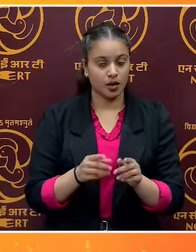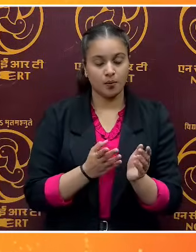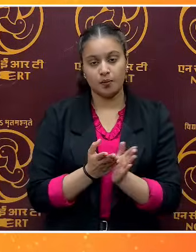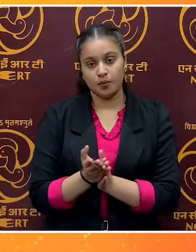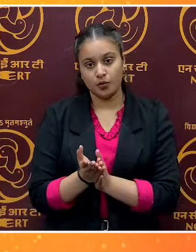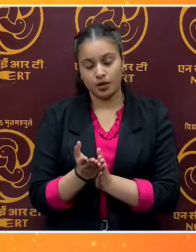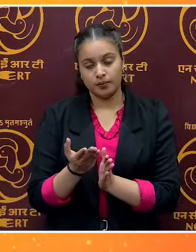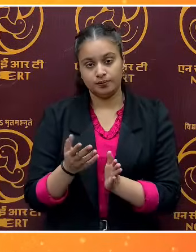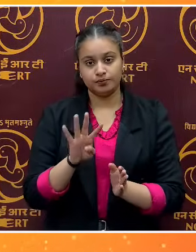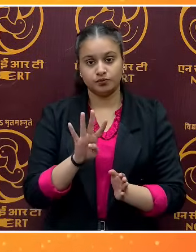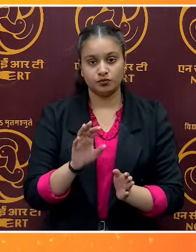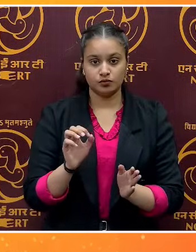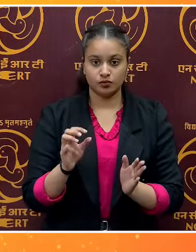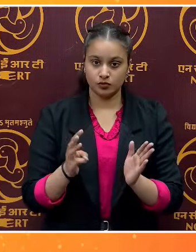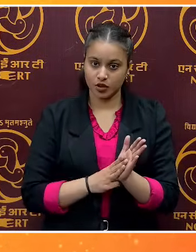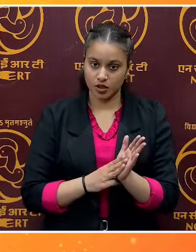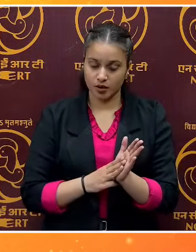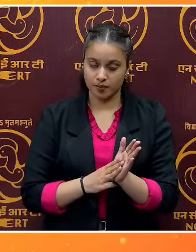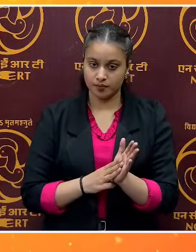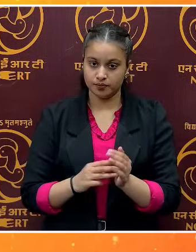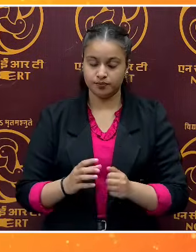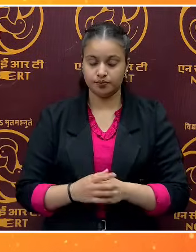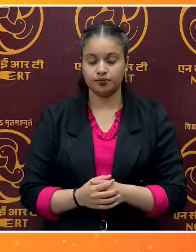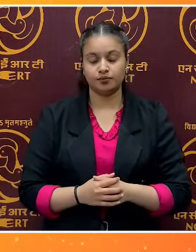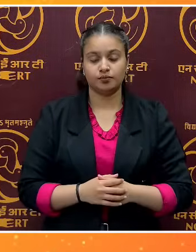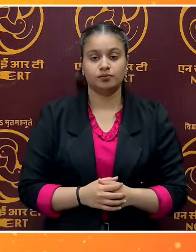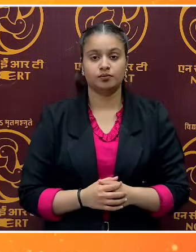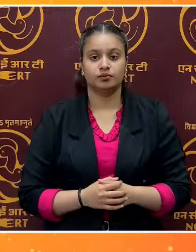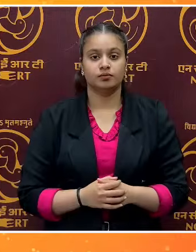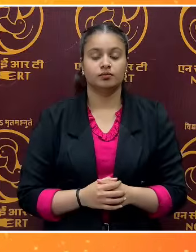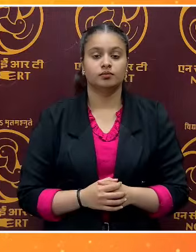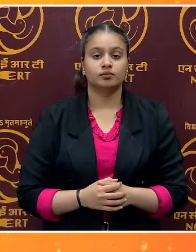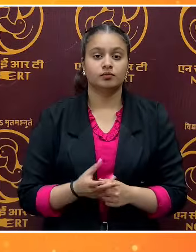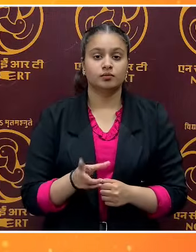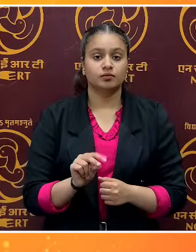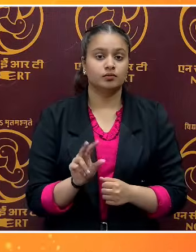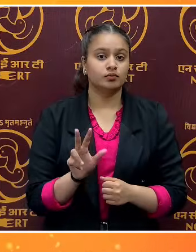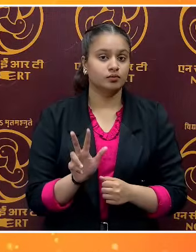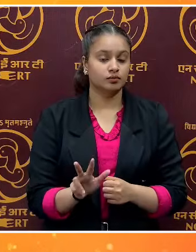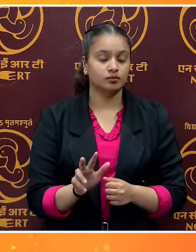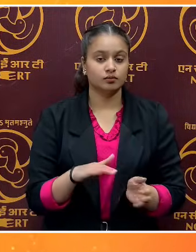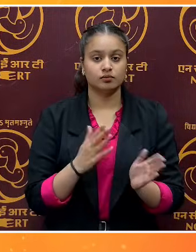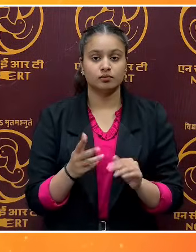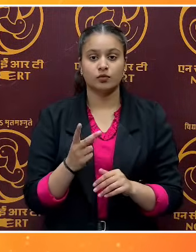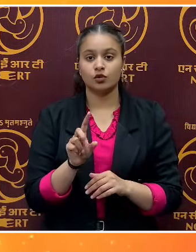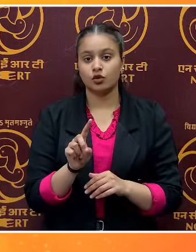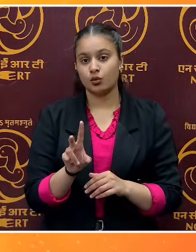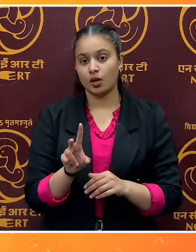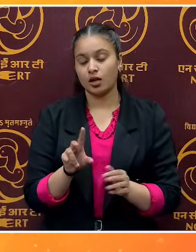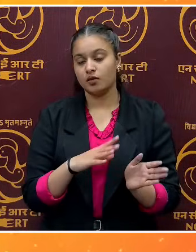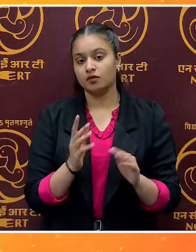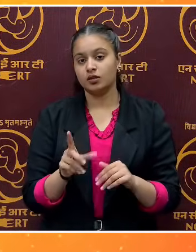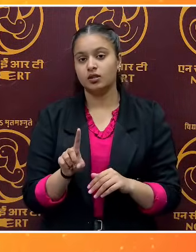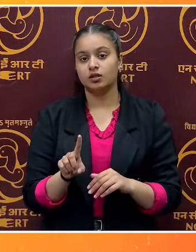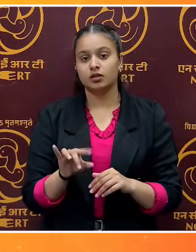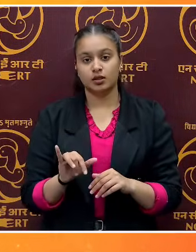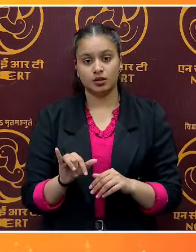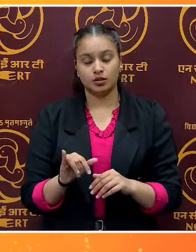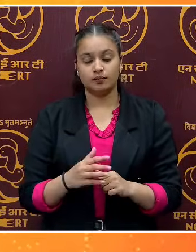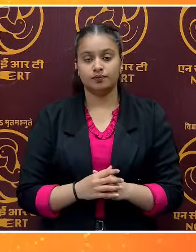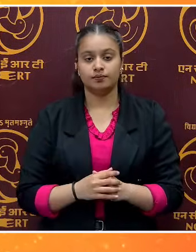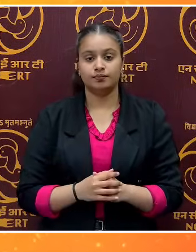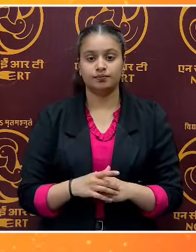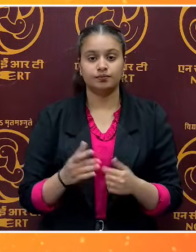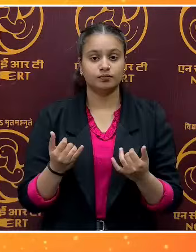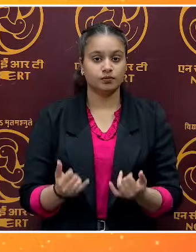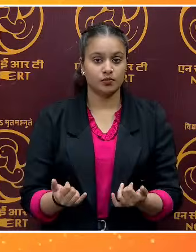taken 4 centimeters. So, this is 4, again 8 and 12 and this is 16. Now,